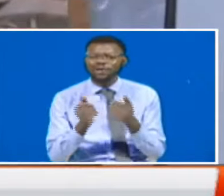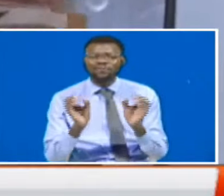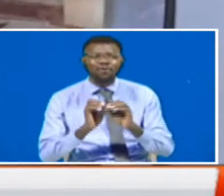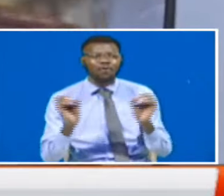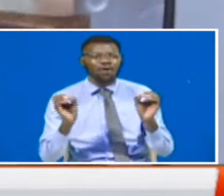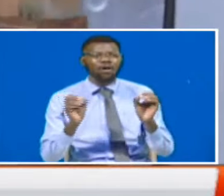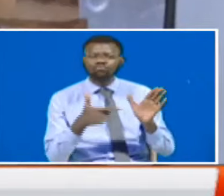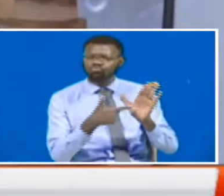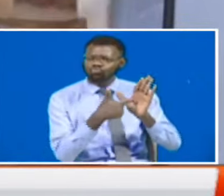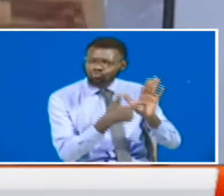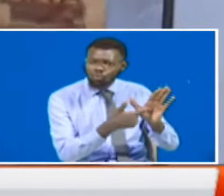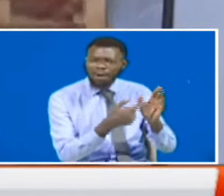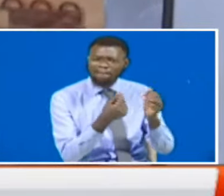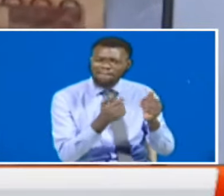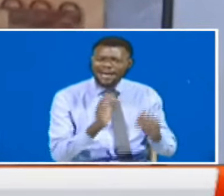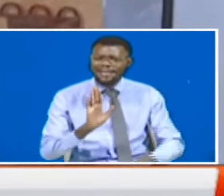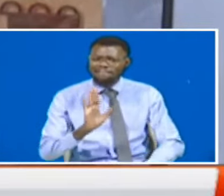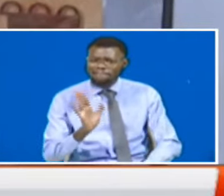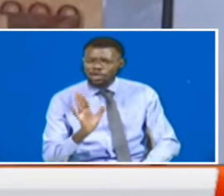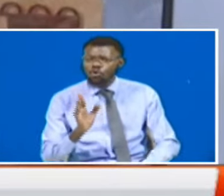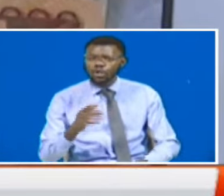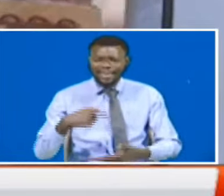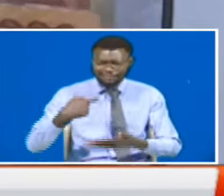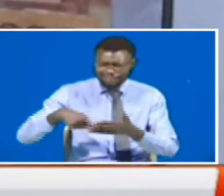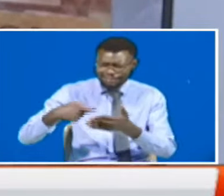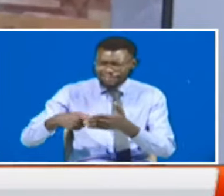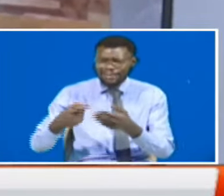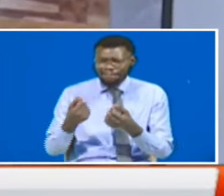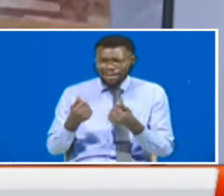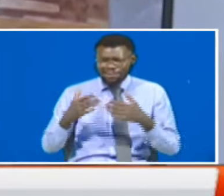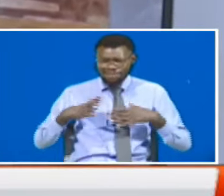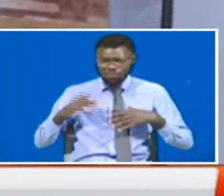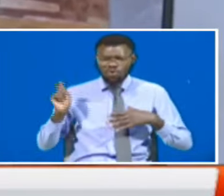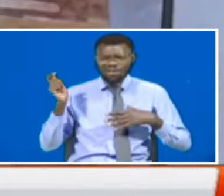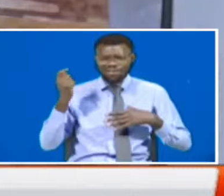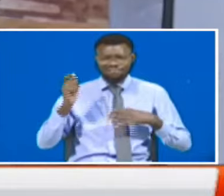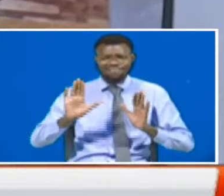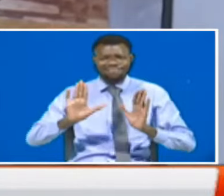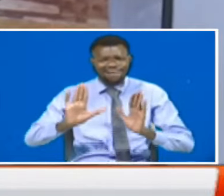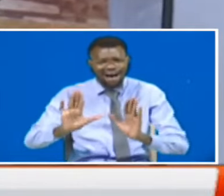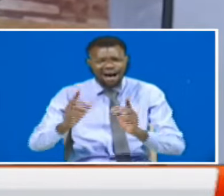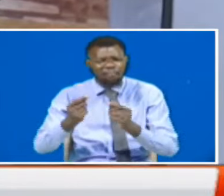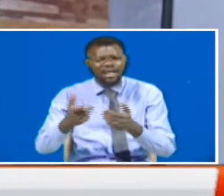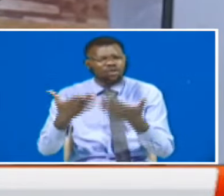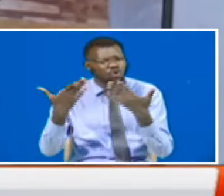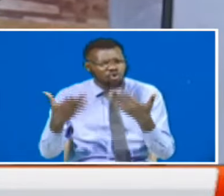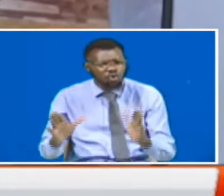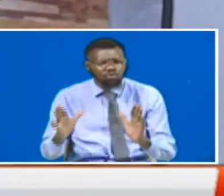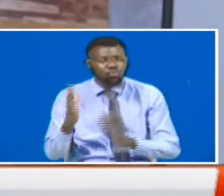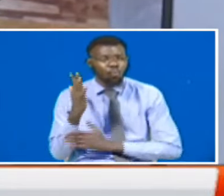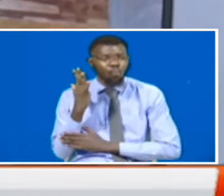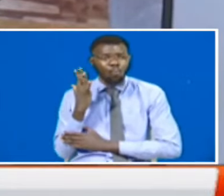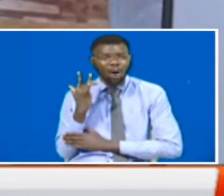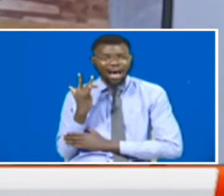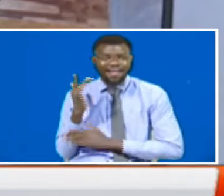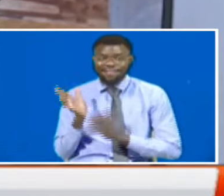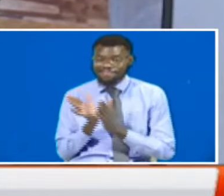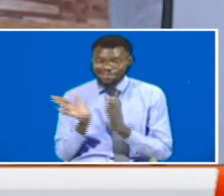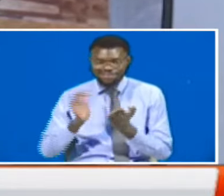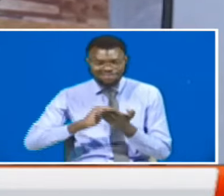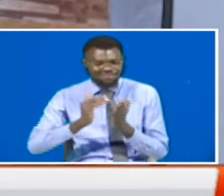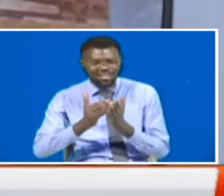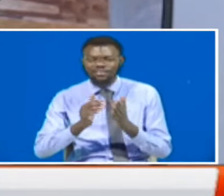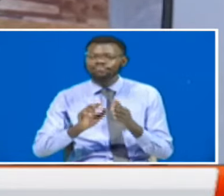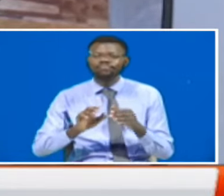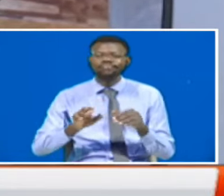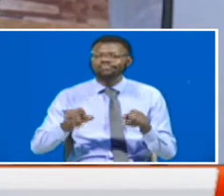how billions of taxpayers' money were lost and are even said to be lost as a result of mismanagement of public funds